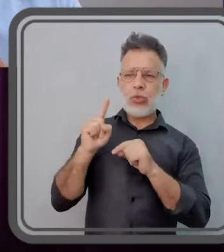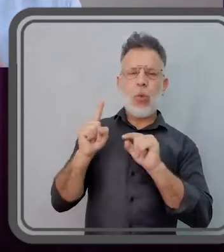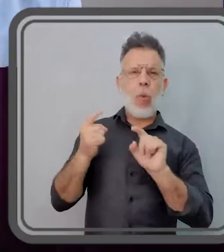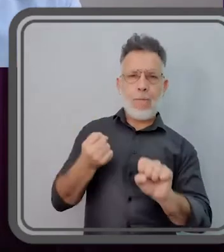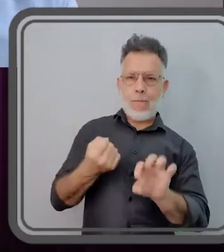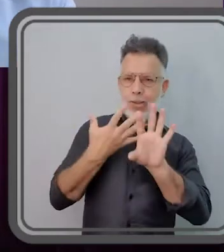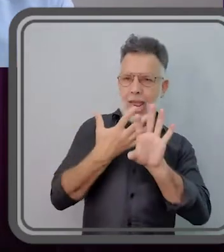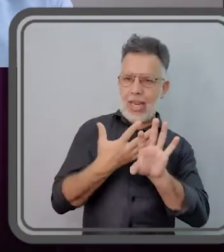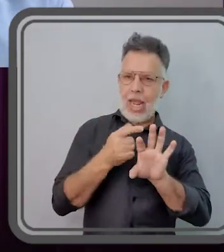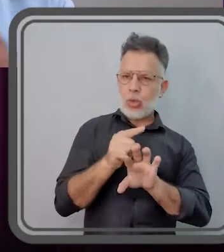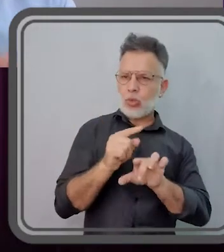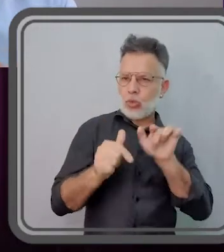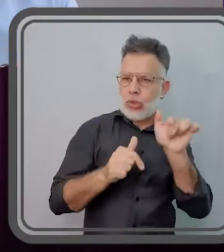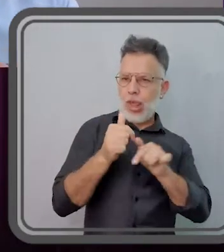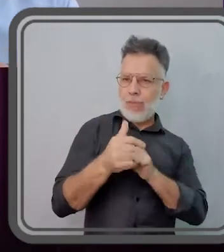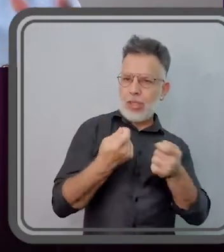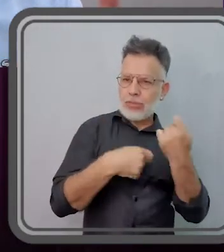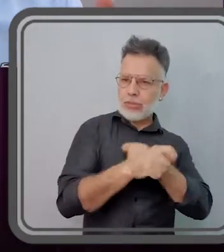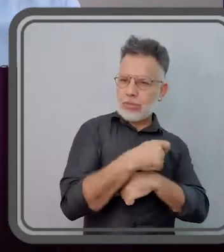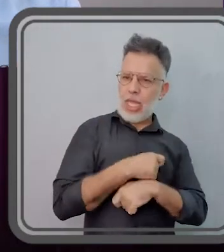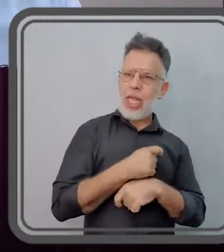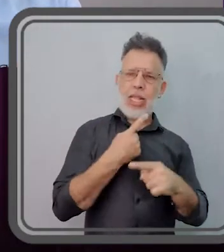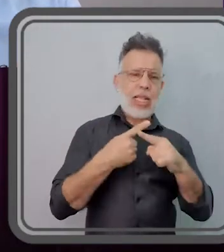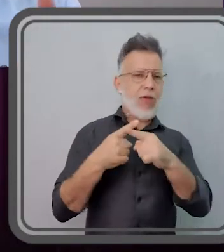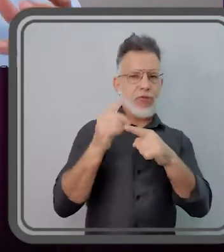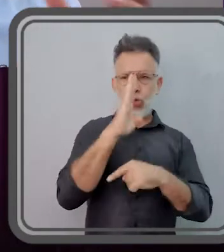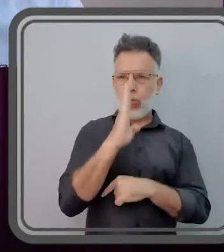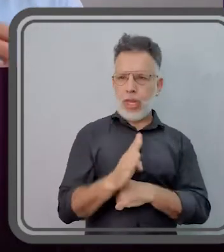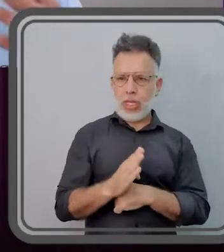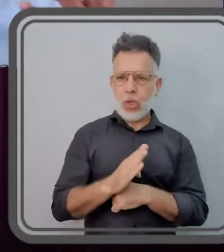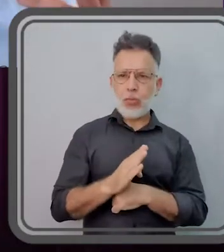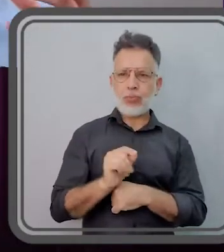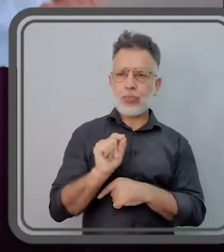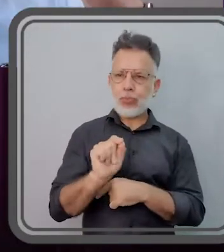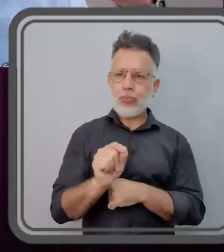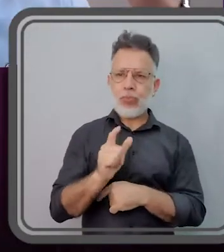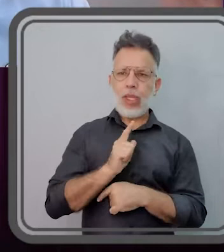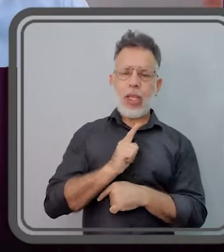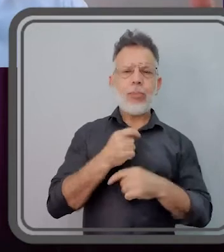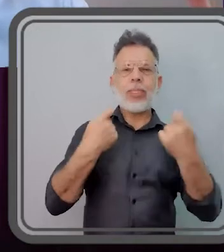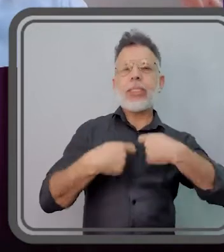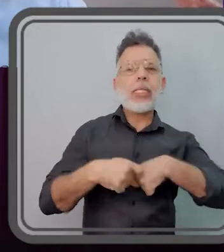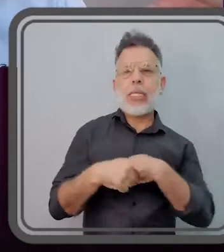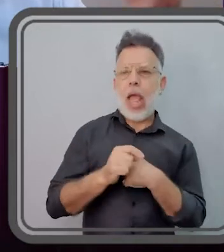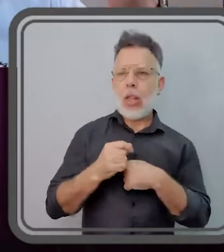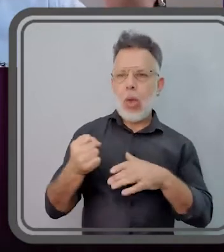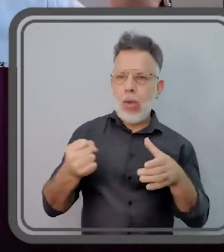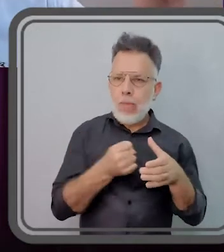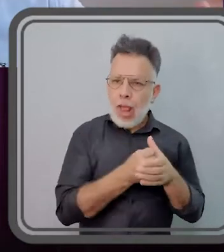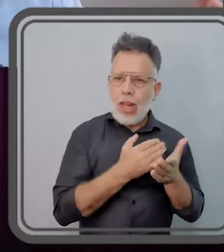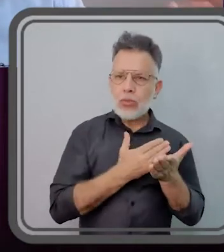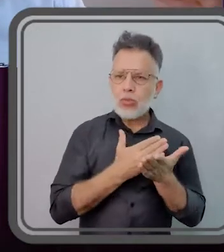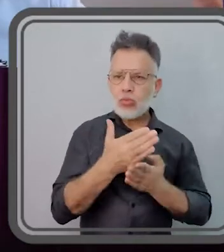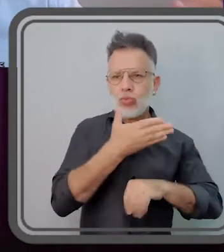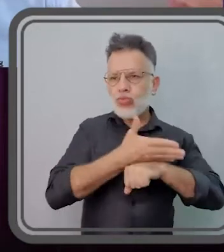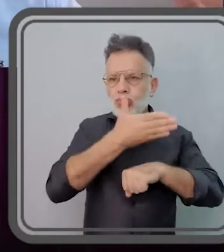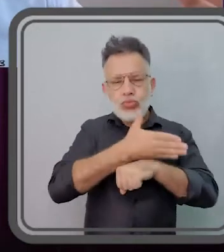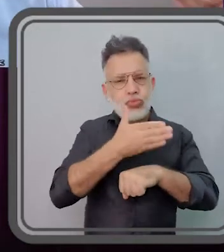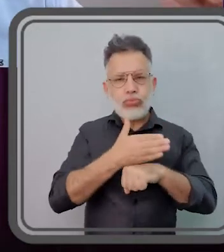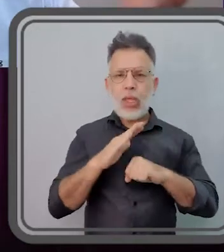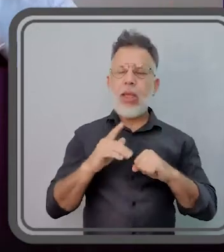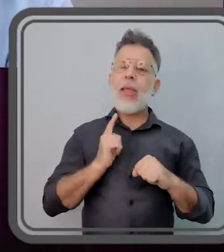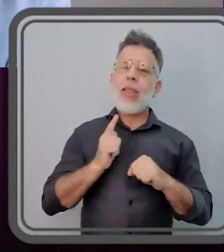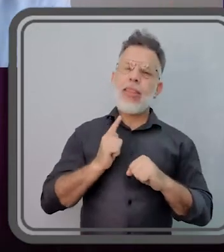working in technology market, it's a challenge in countries like Brazil, where you don't have the necessary training or school